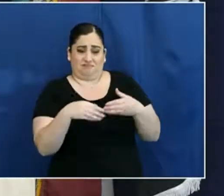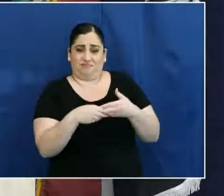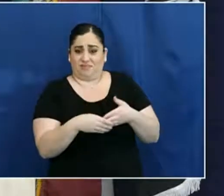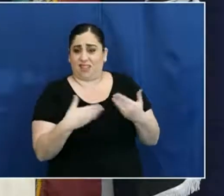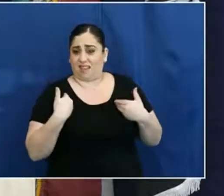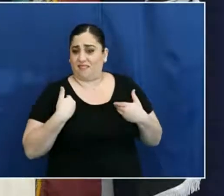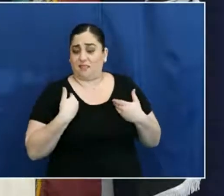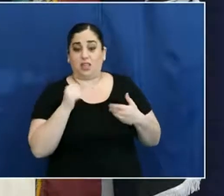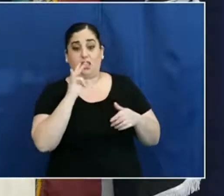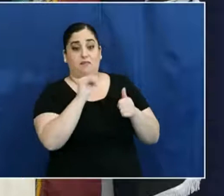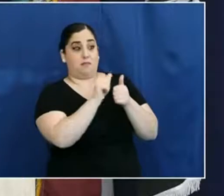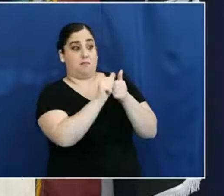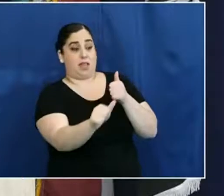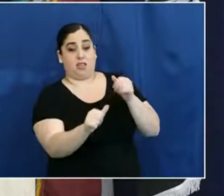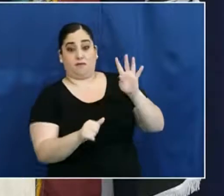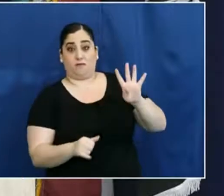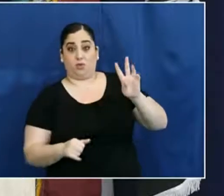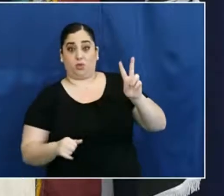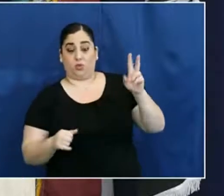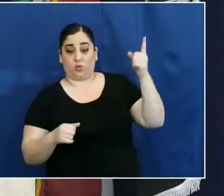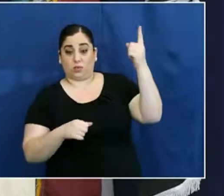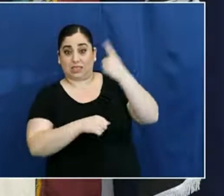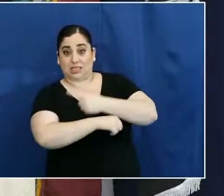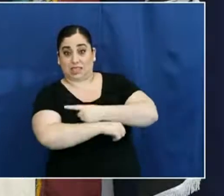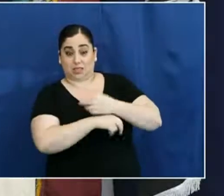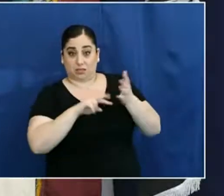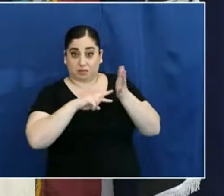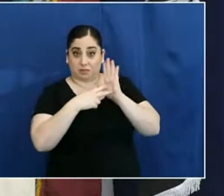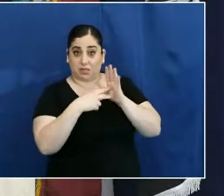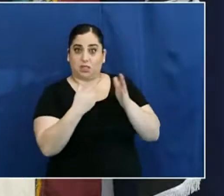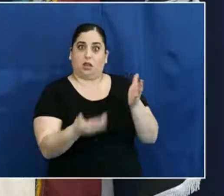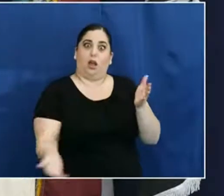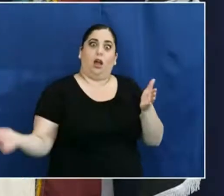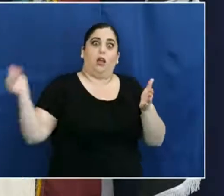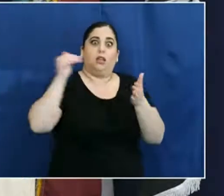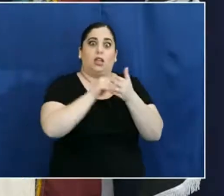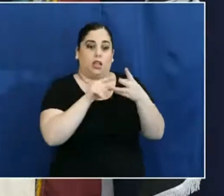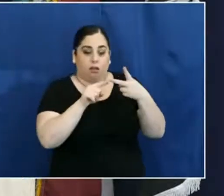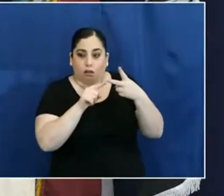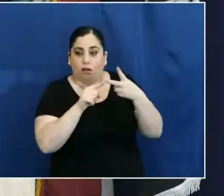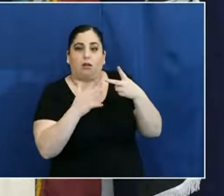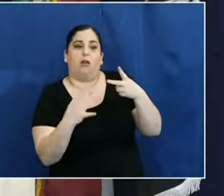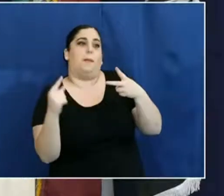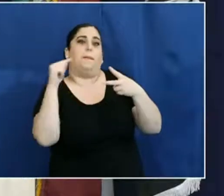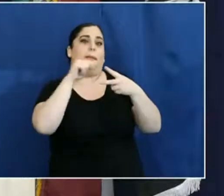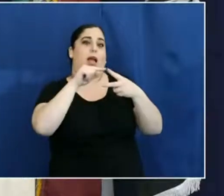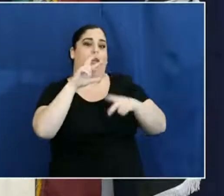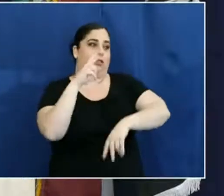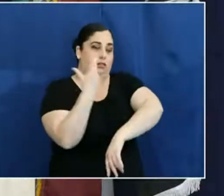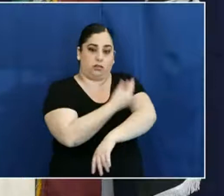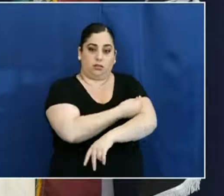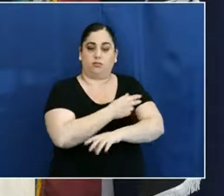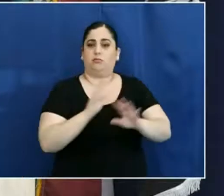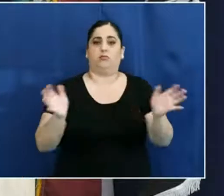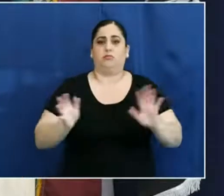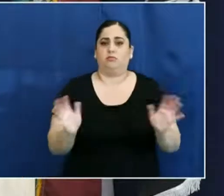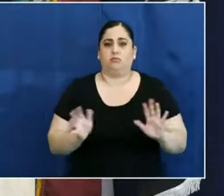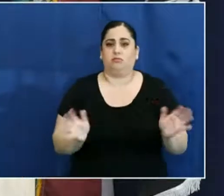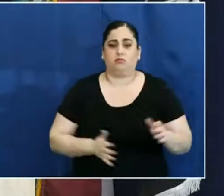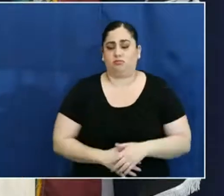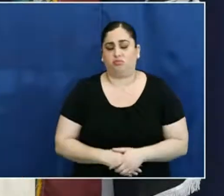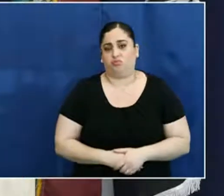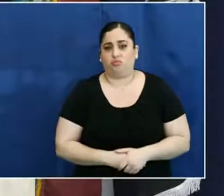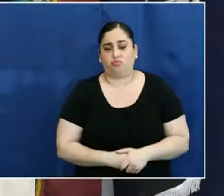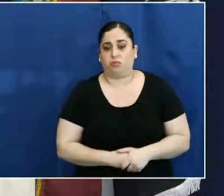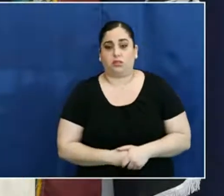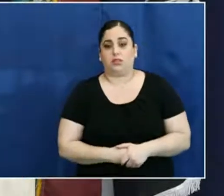And so, we do think that a lot of that has been worked out. And in some regards, the last few weeks have been frustrating in